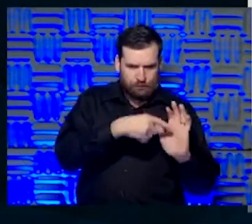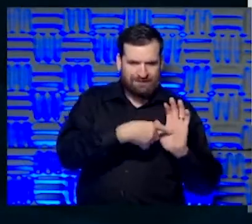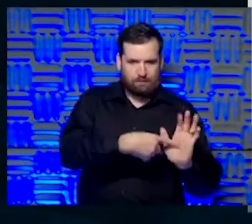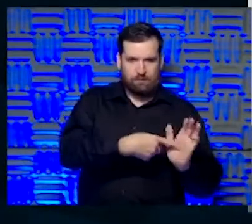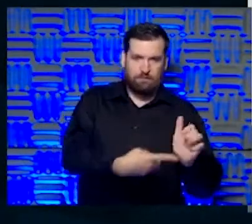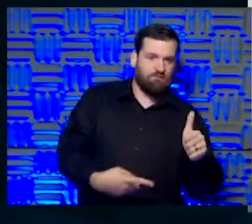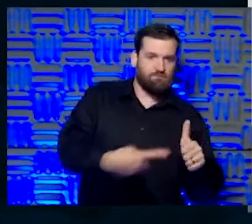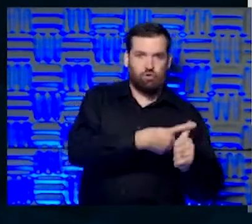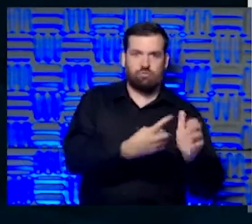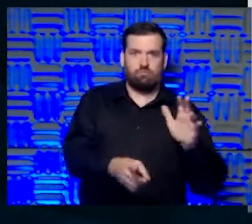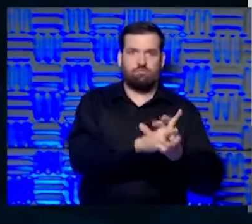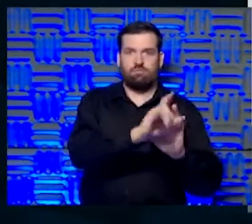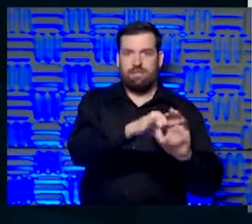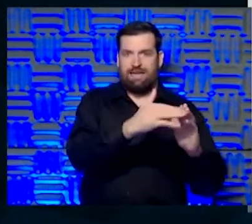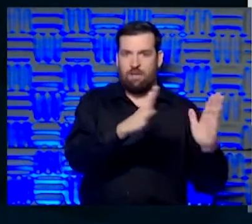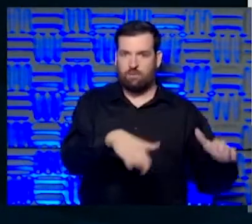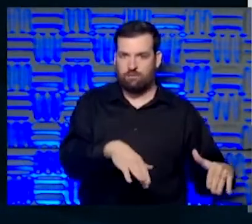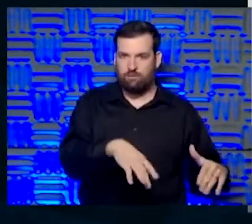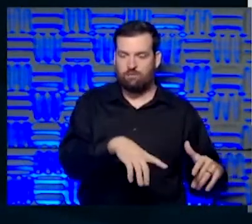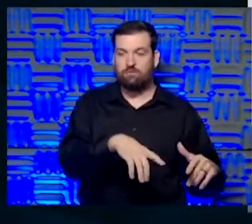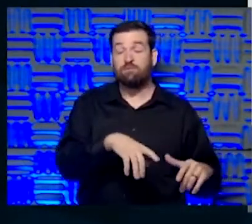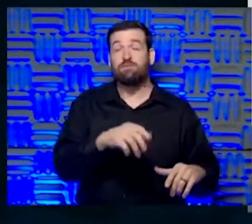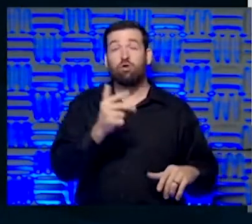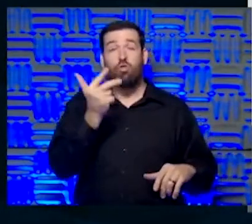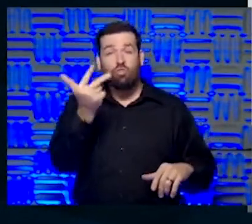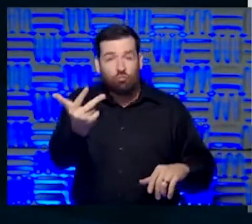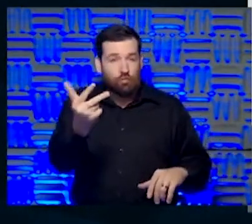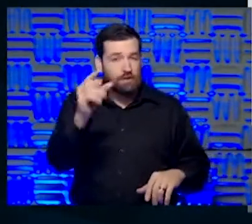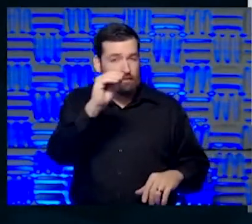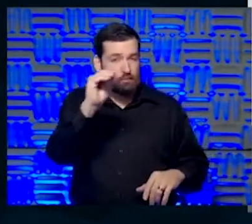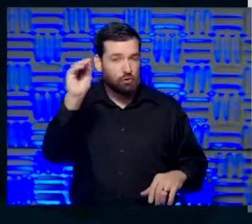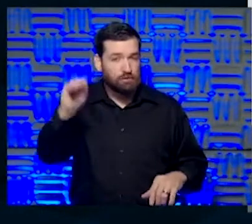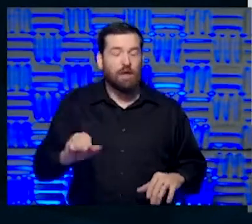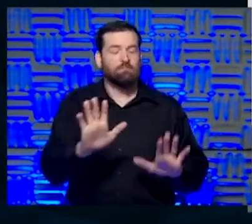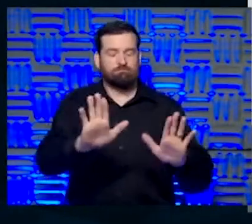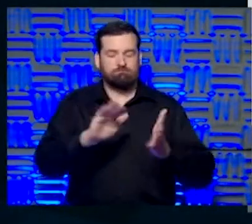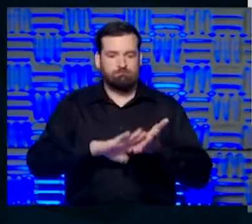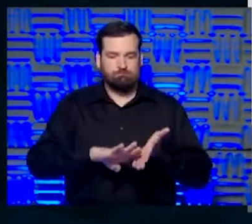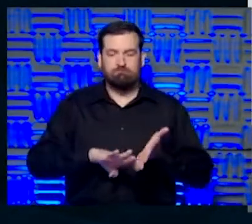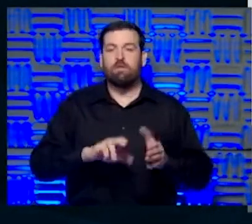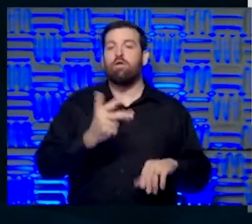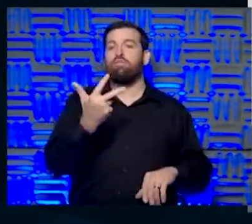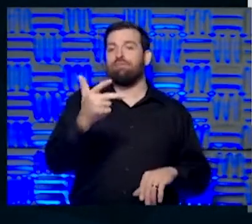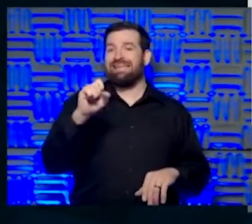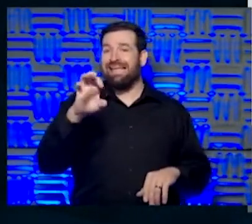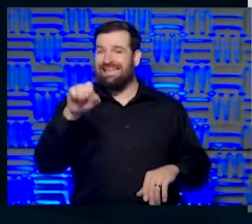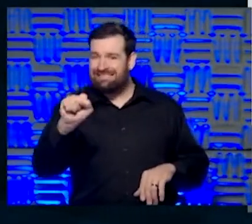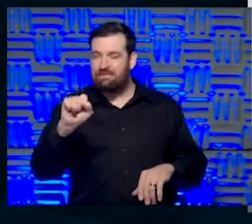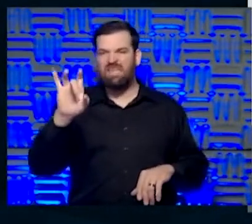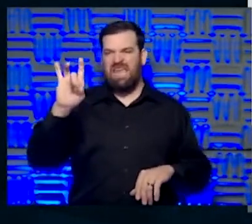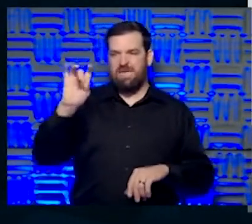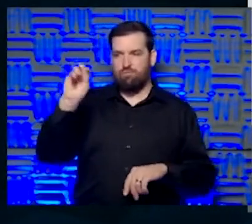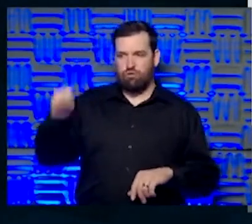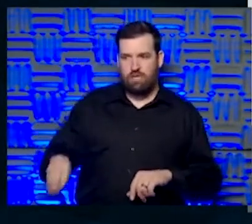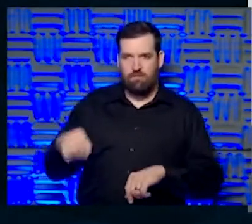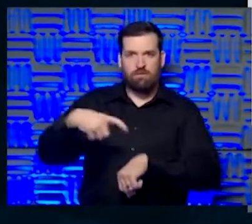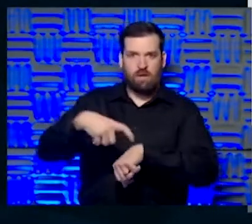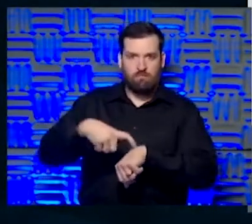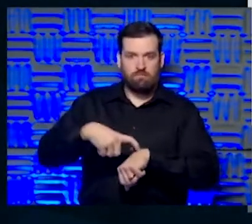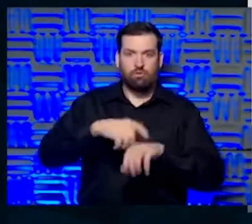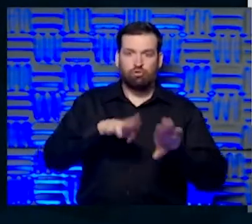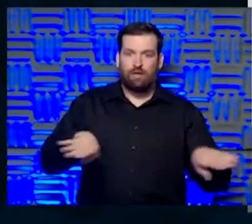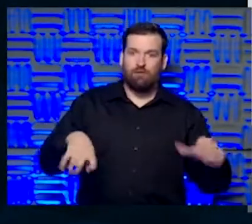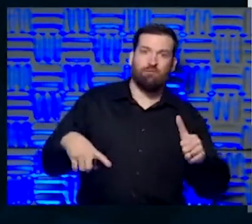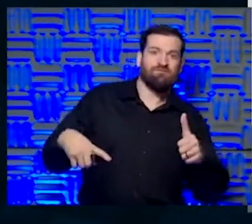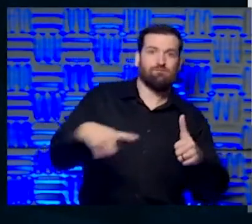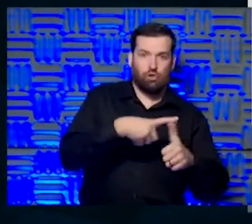the household, and in only 3 cases, or 8% of the time, did the child develop symptoms